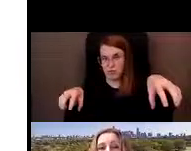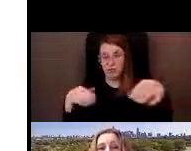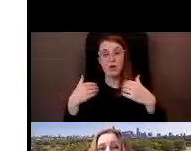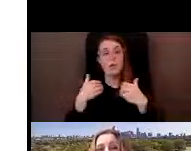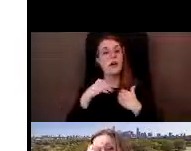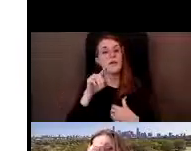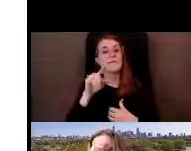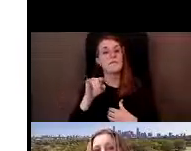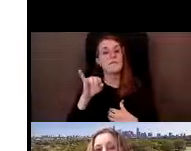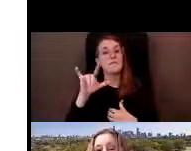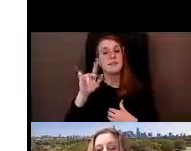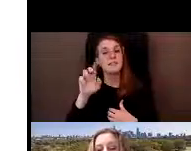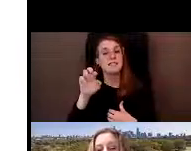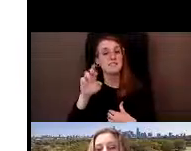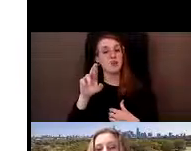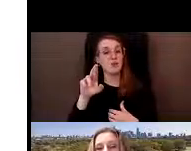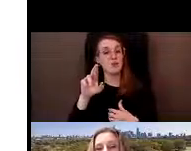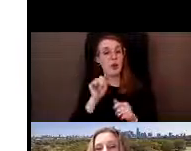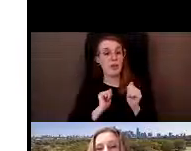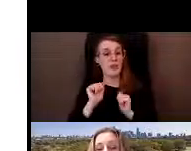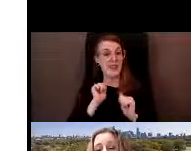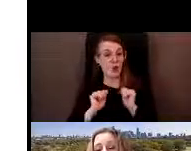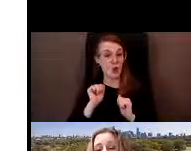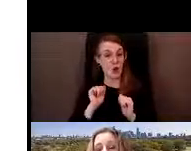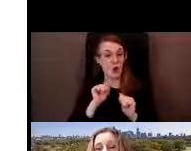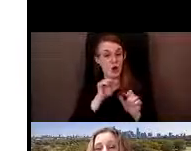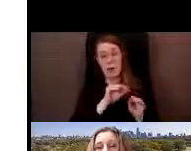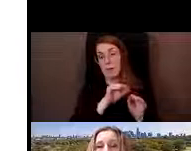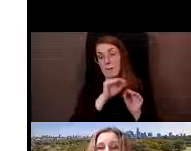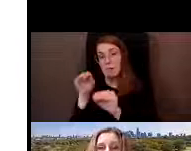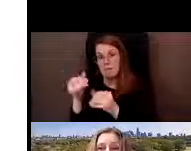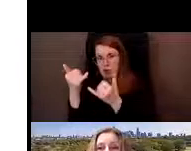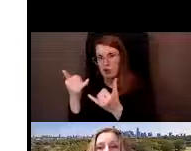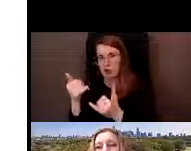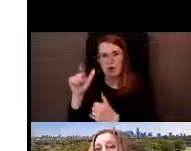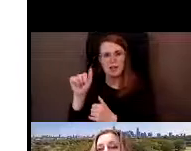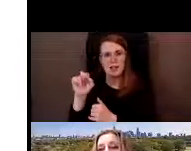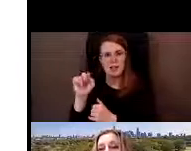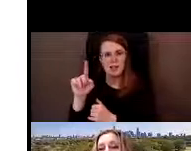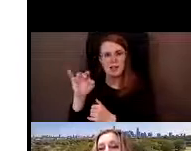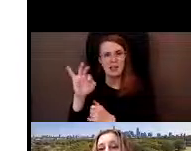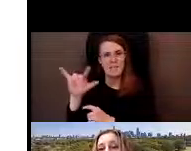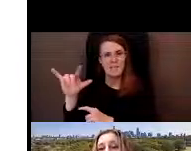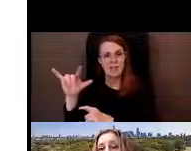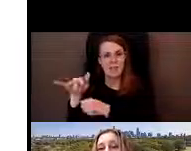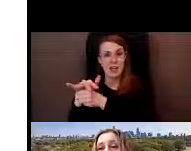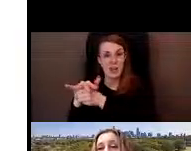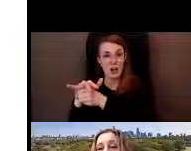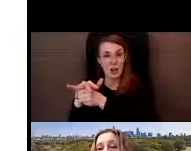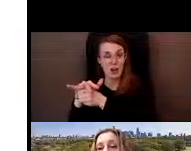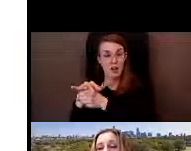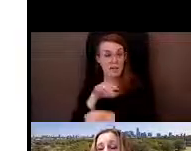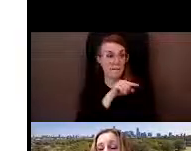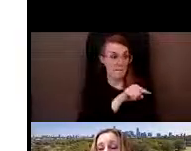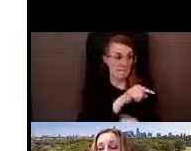relocating to the landfill, the current landfill area, And what would happen with the Zilker